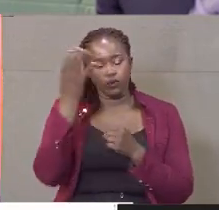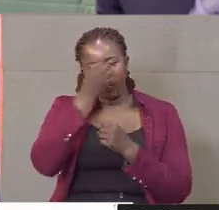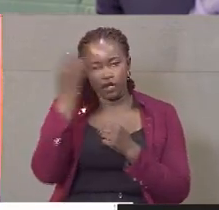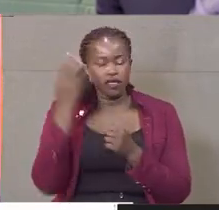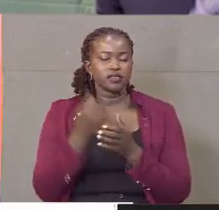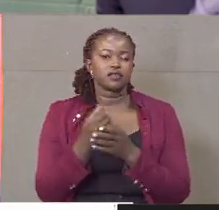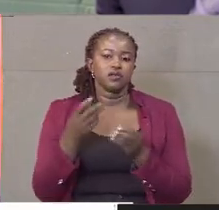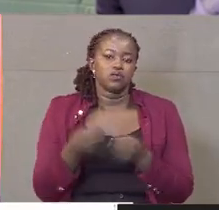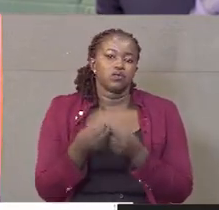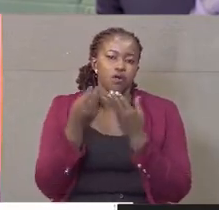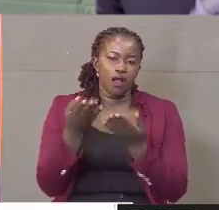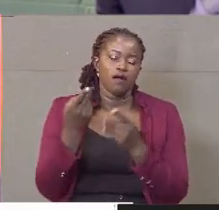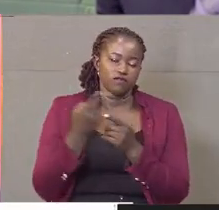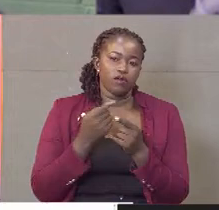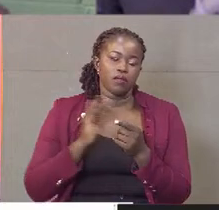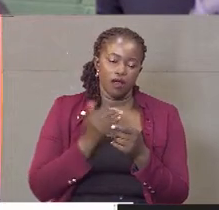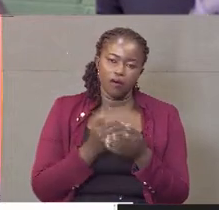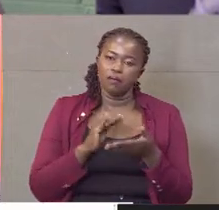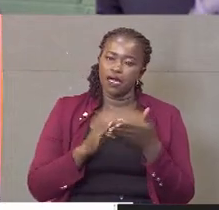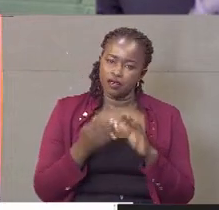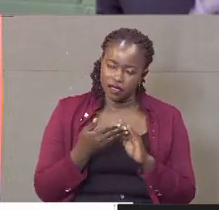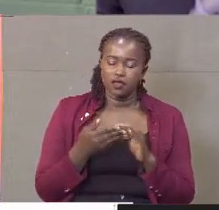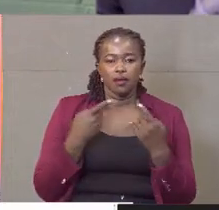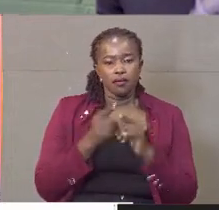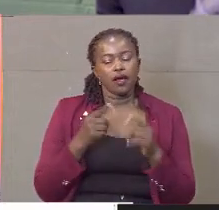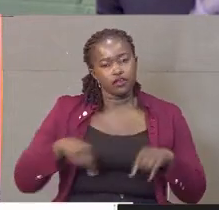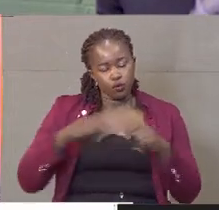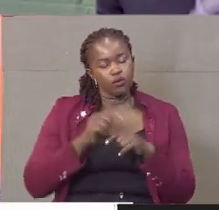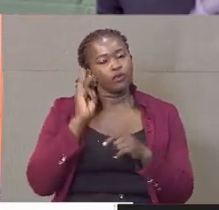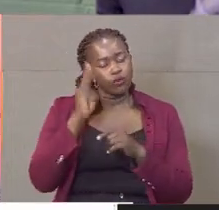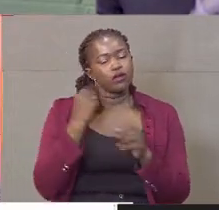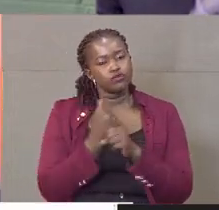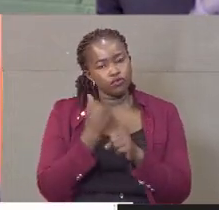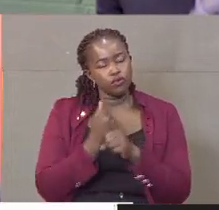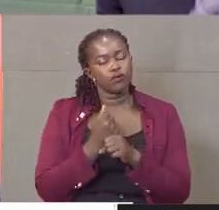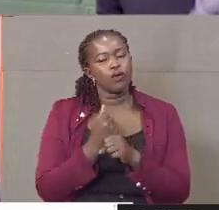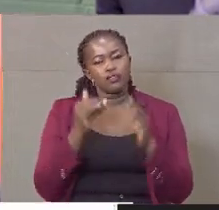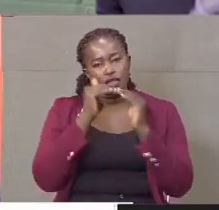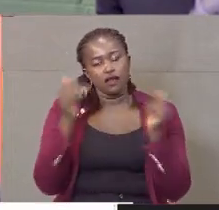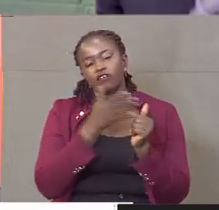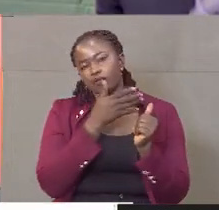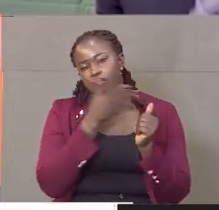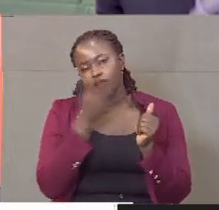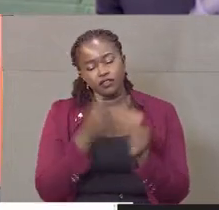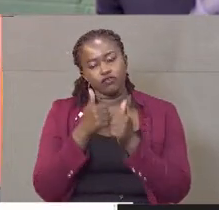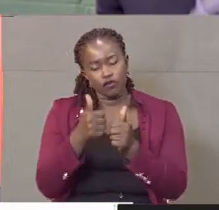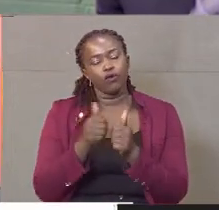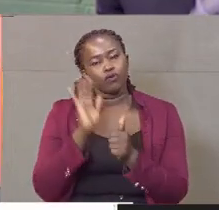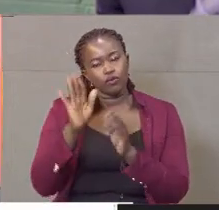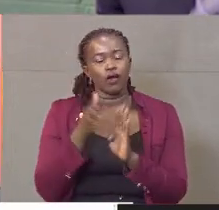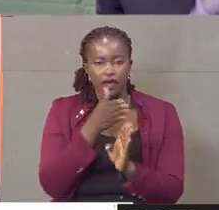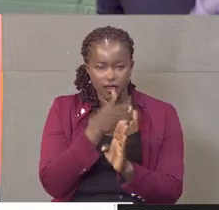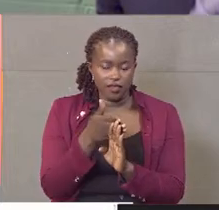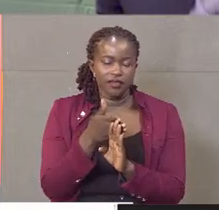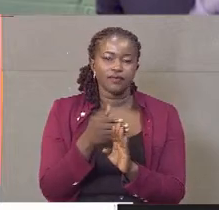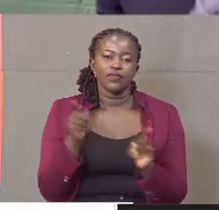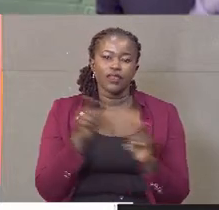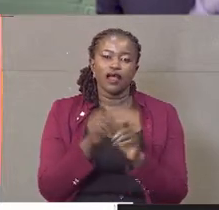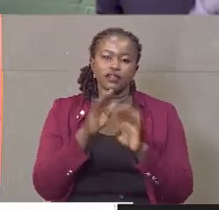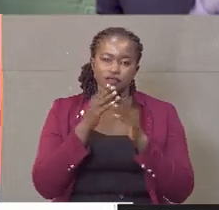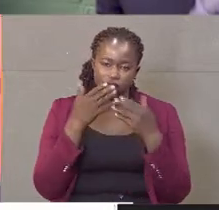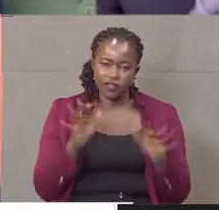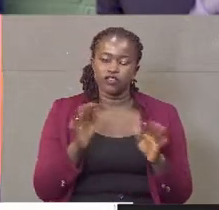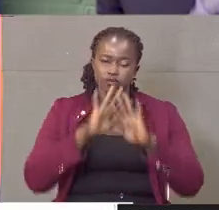are donations from our partners. But we are going to do our level best to ensure we follow your guidance, as you have